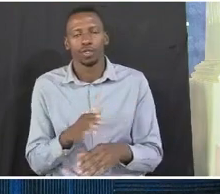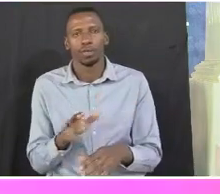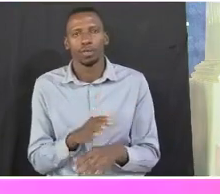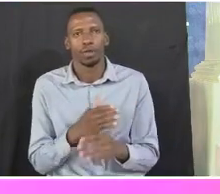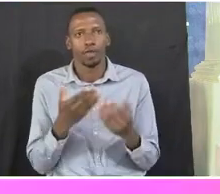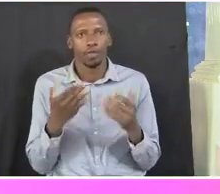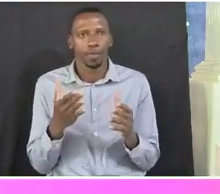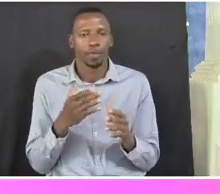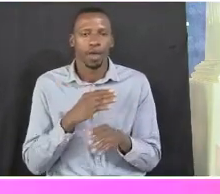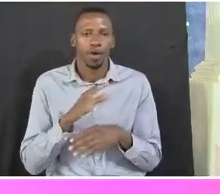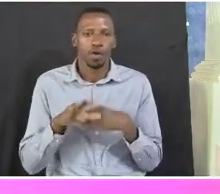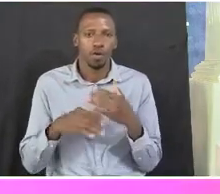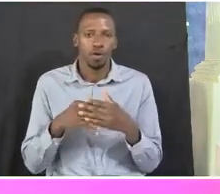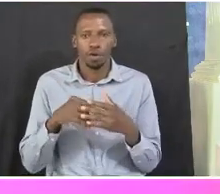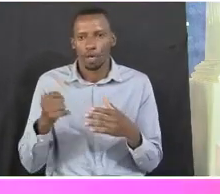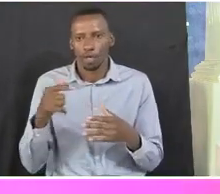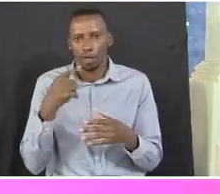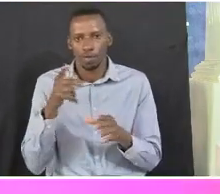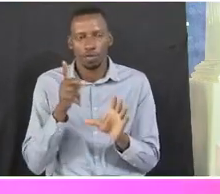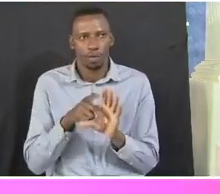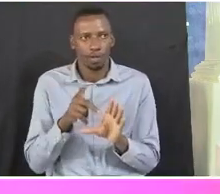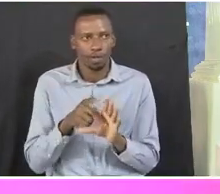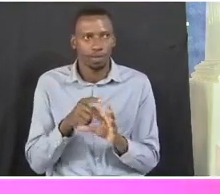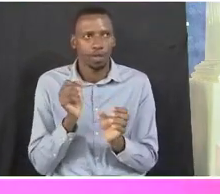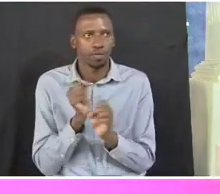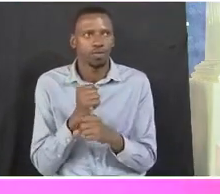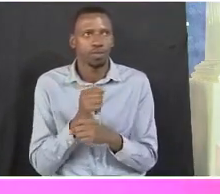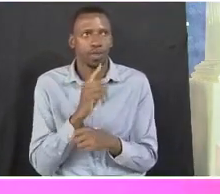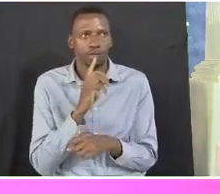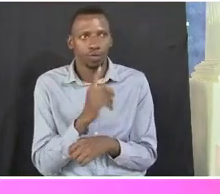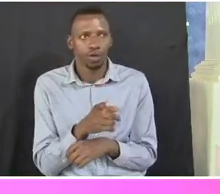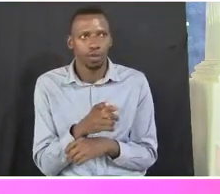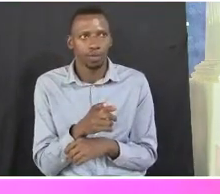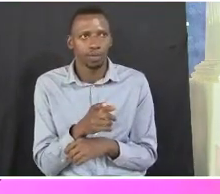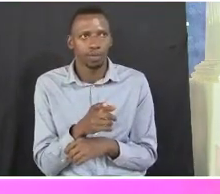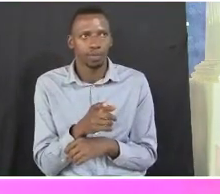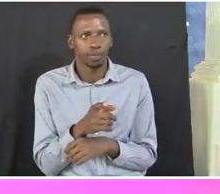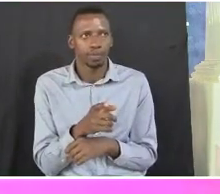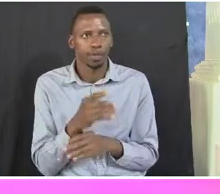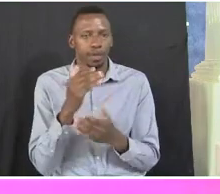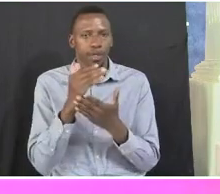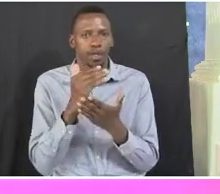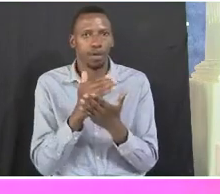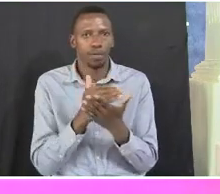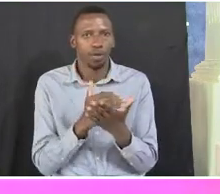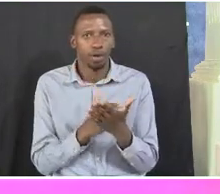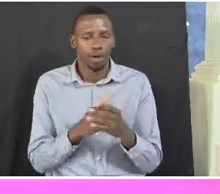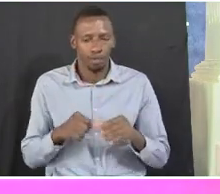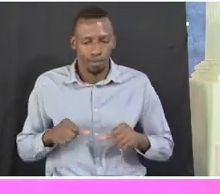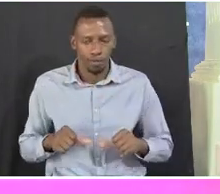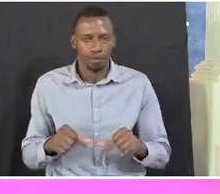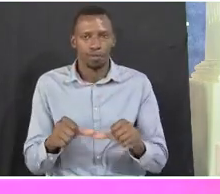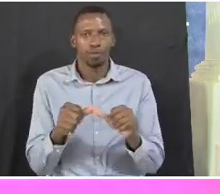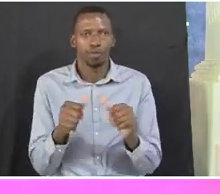and all others who participated, ensuring that the program runs on